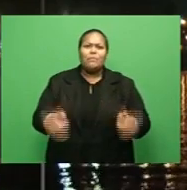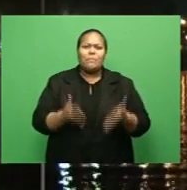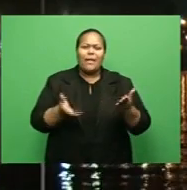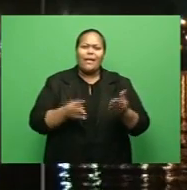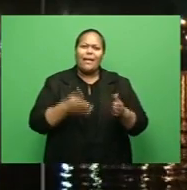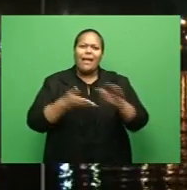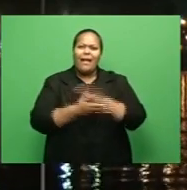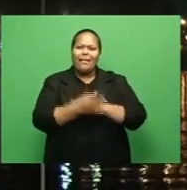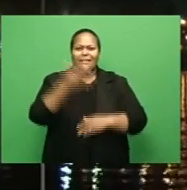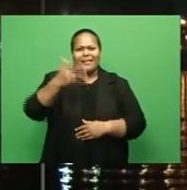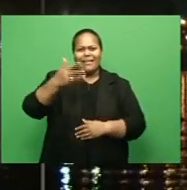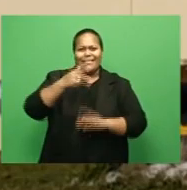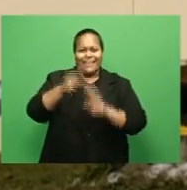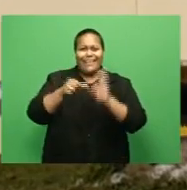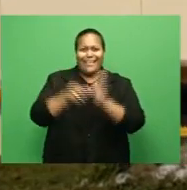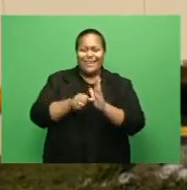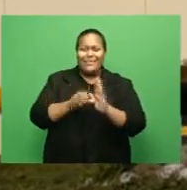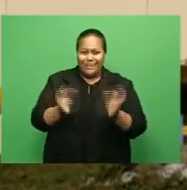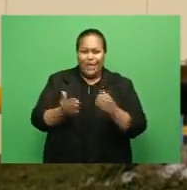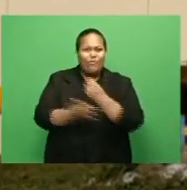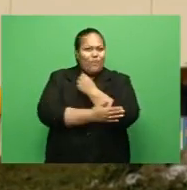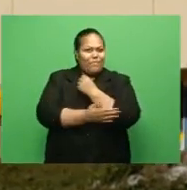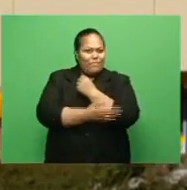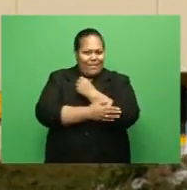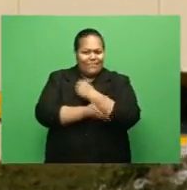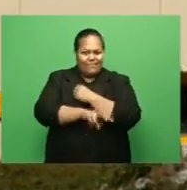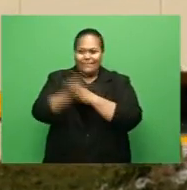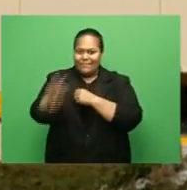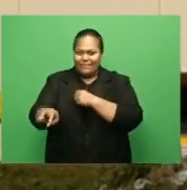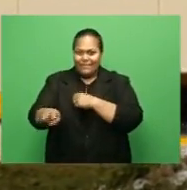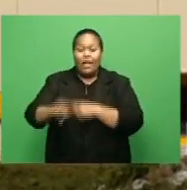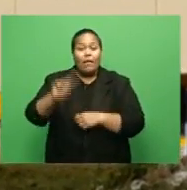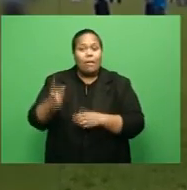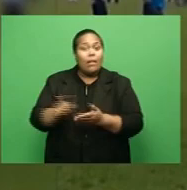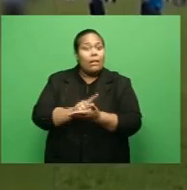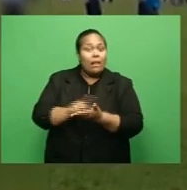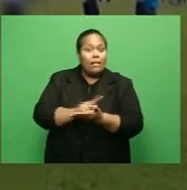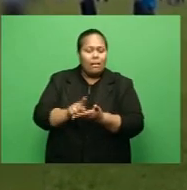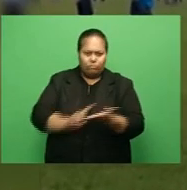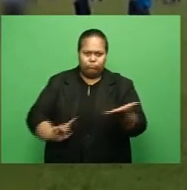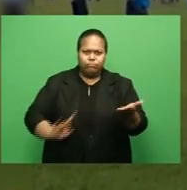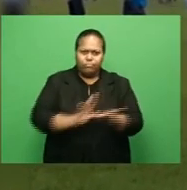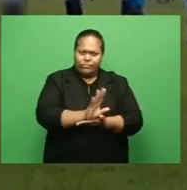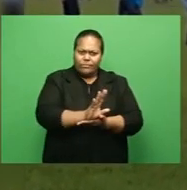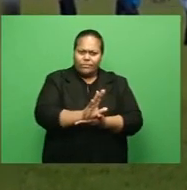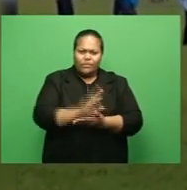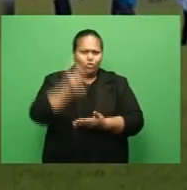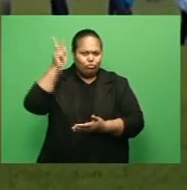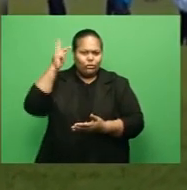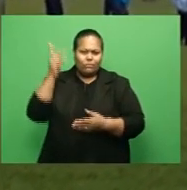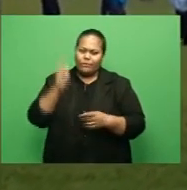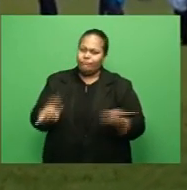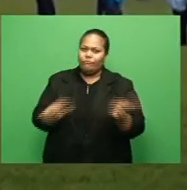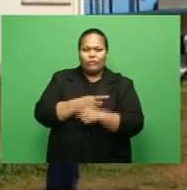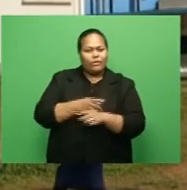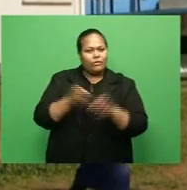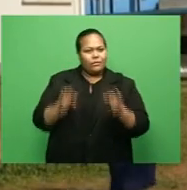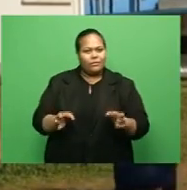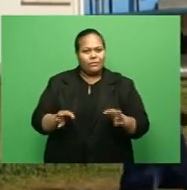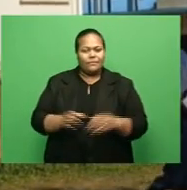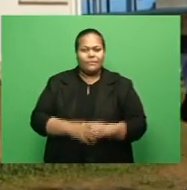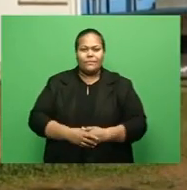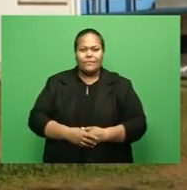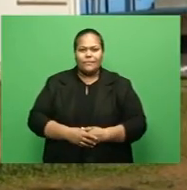approval by the principal. It's alleged that these same students were later expelled after the principal had changed his decision.